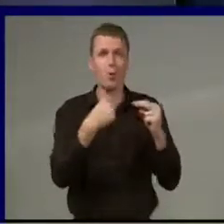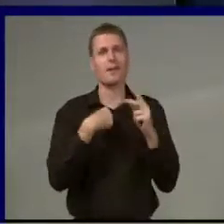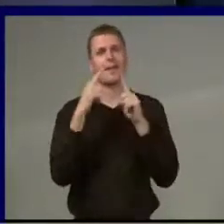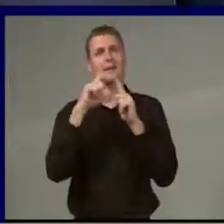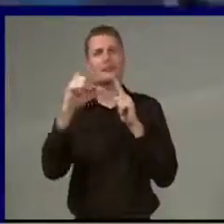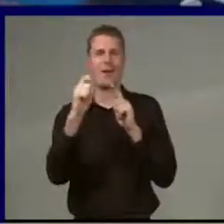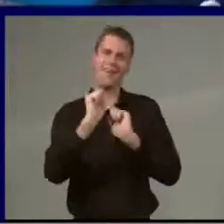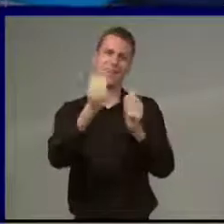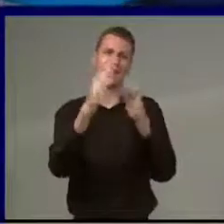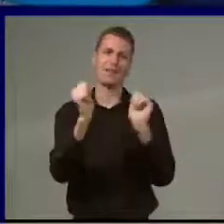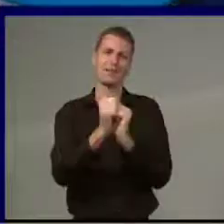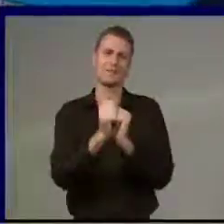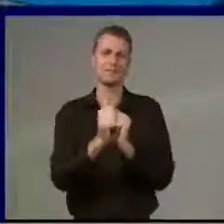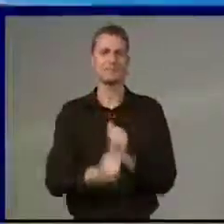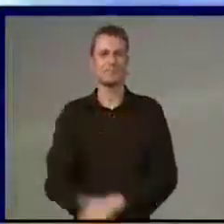great weekend.